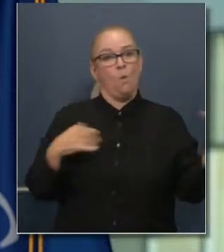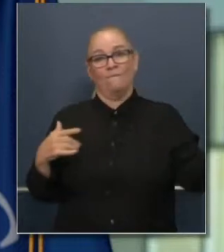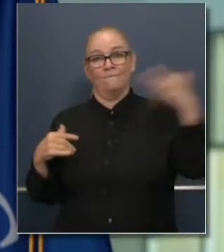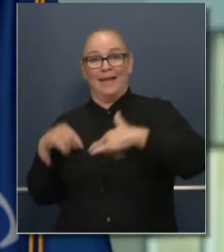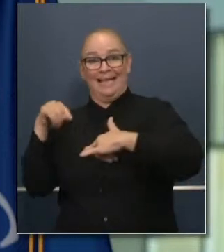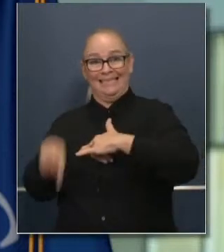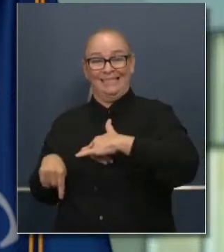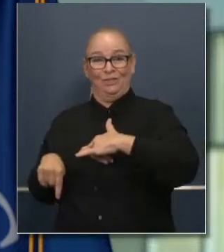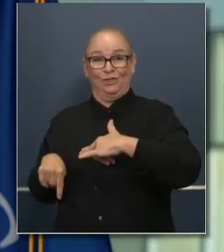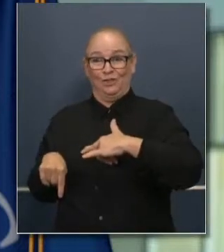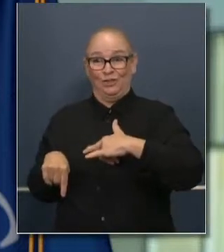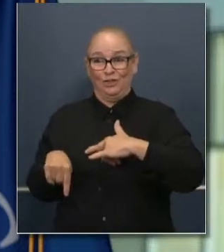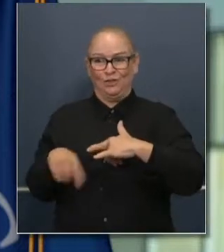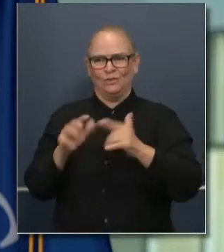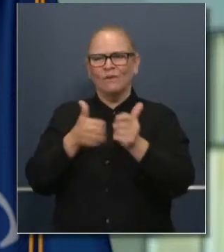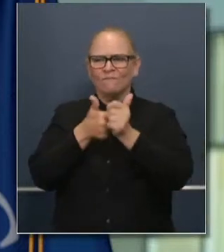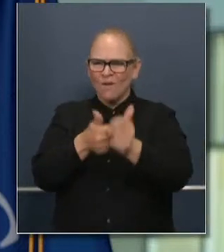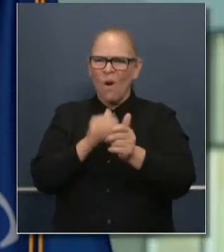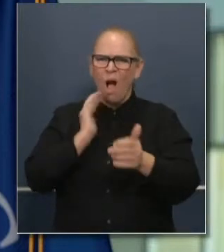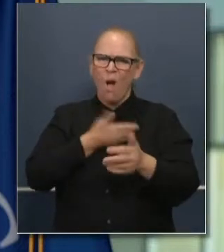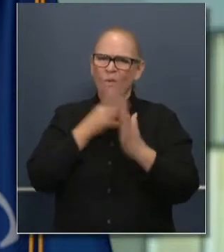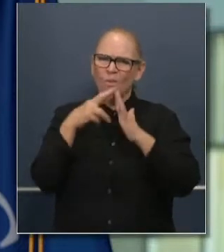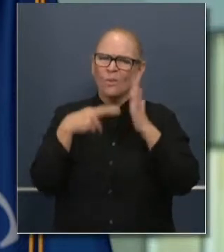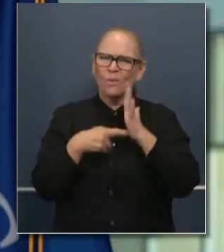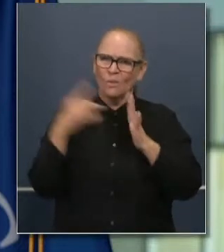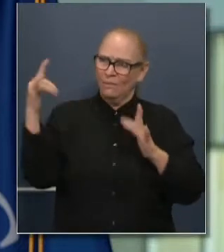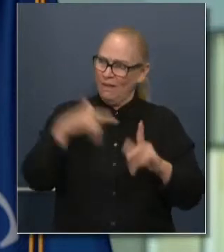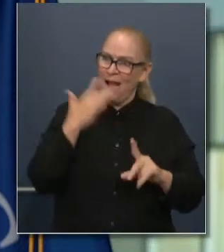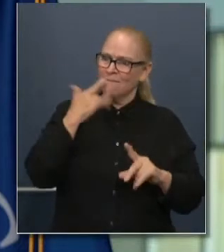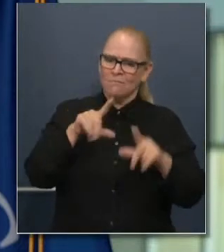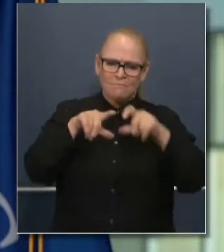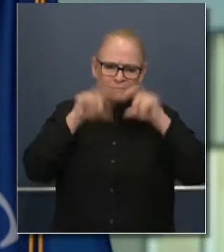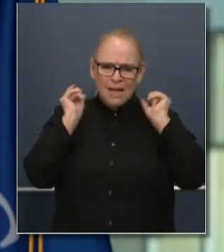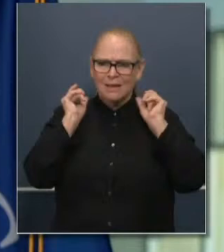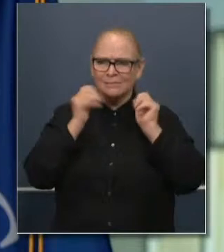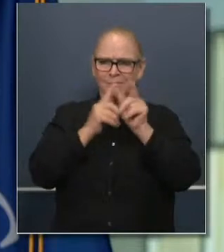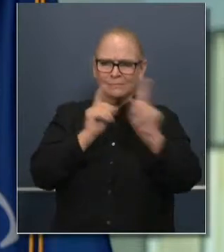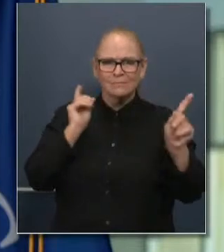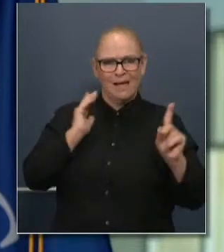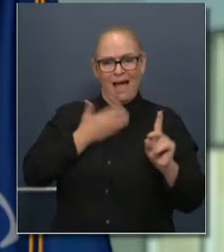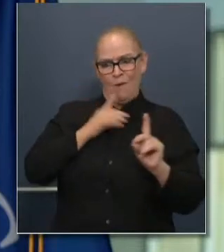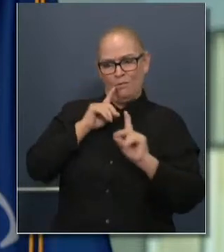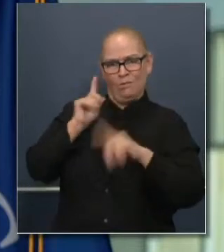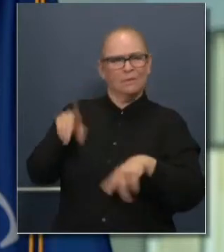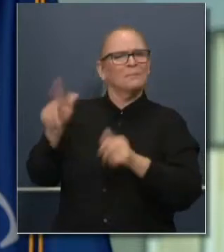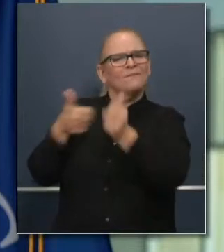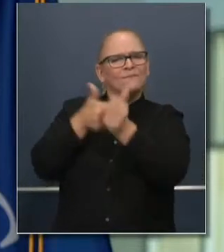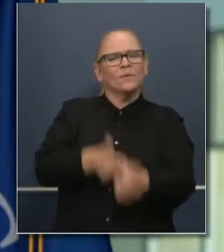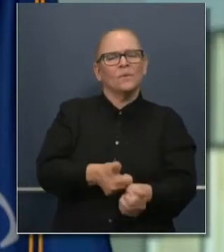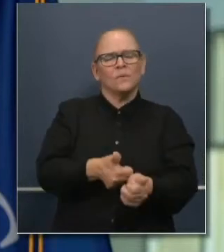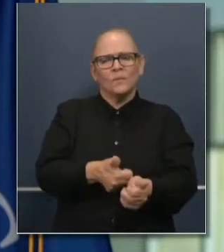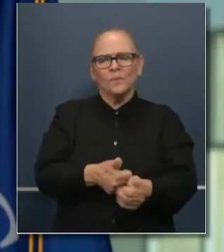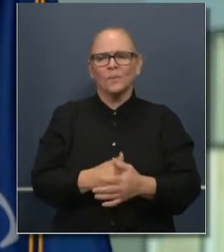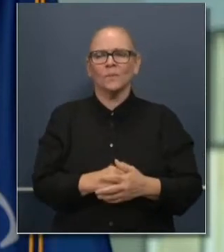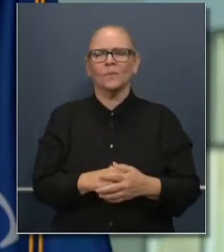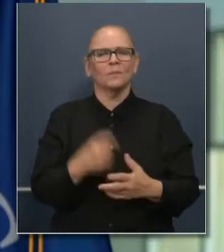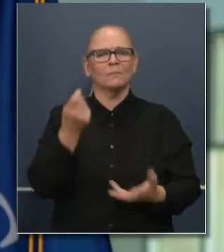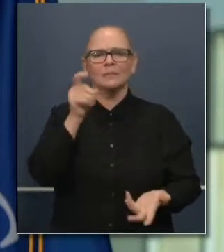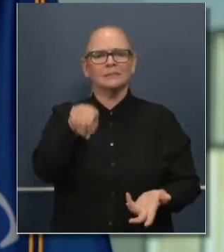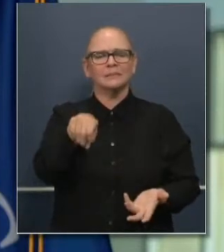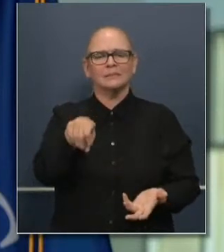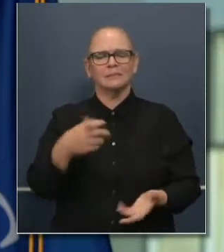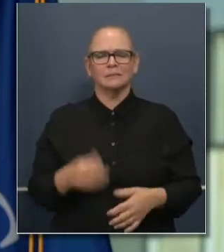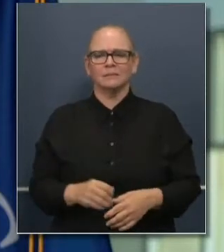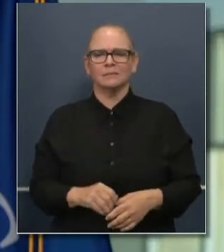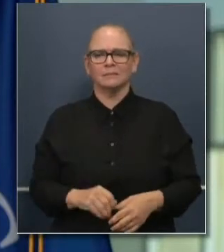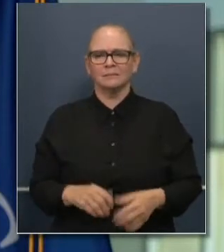you abide by all the rules and regulations that our health officers have put forth, the rules and regulations that many of you